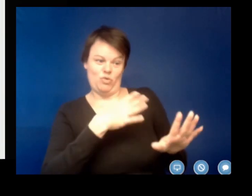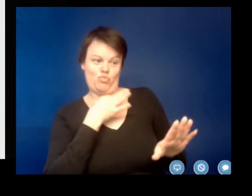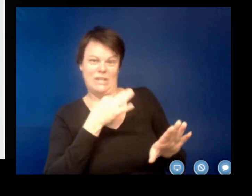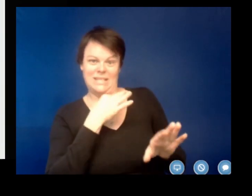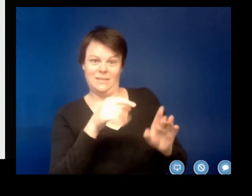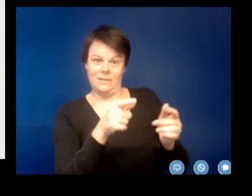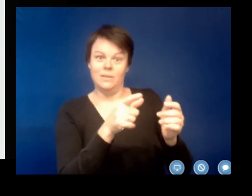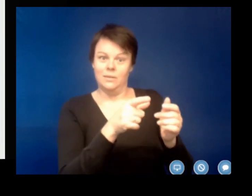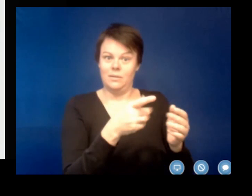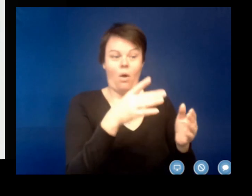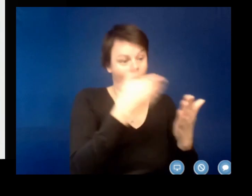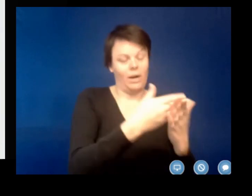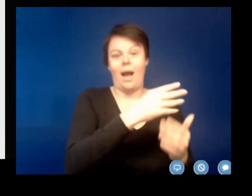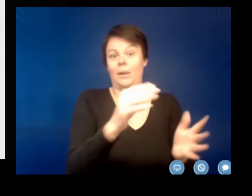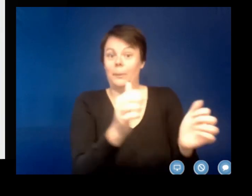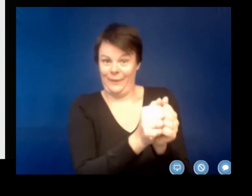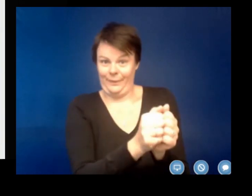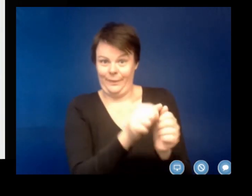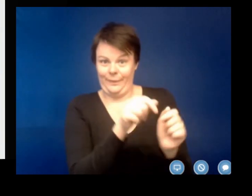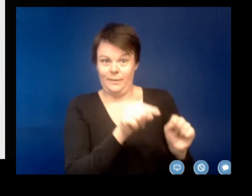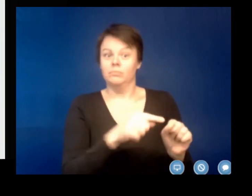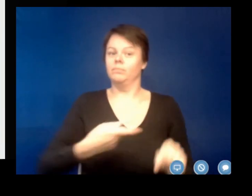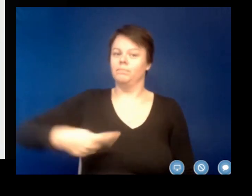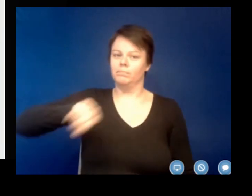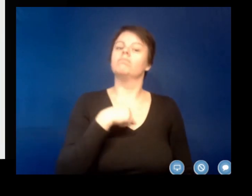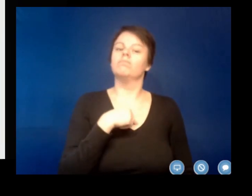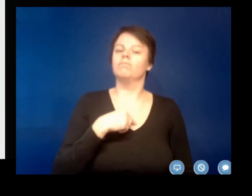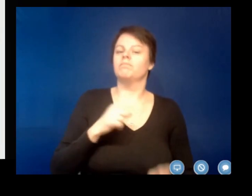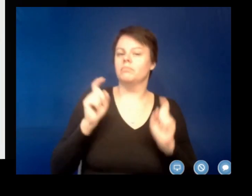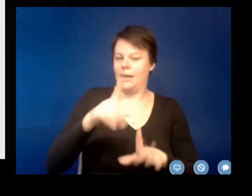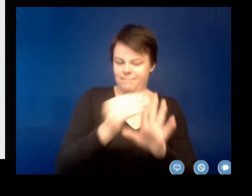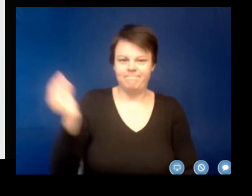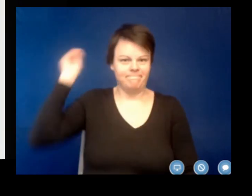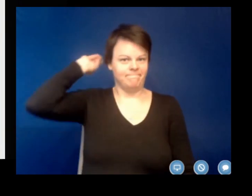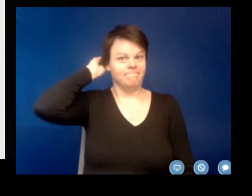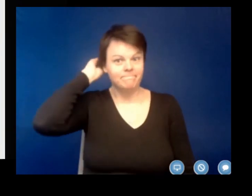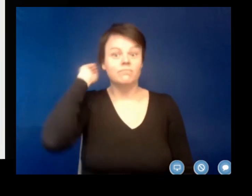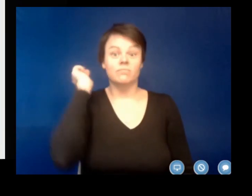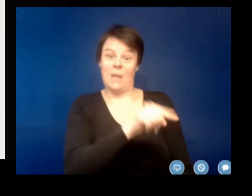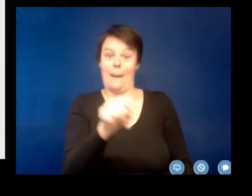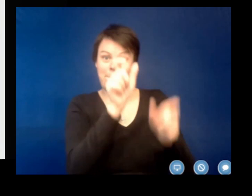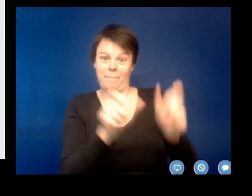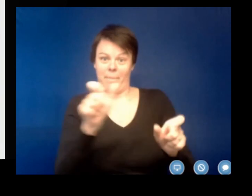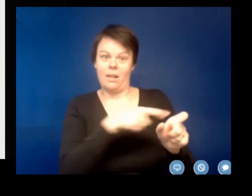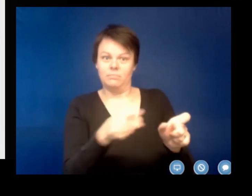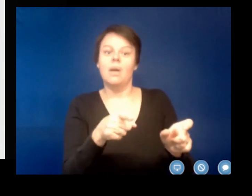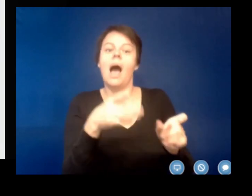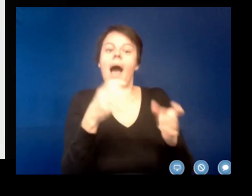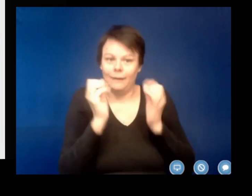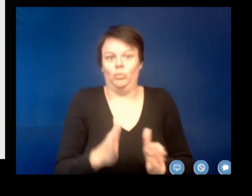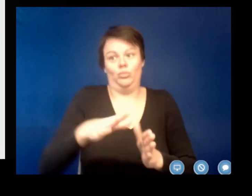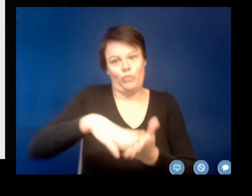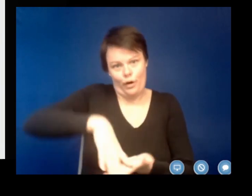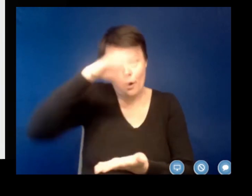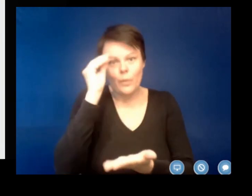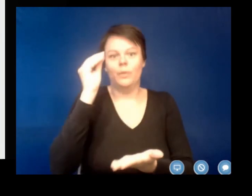about abstract social relations. And this means to learn to deal in a social context with